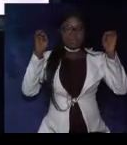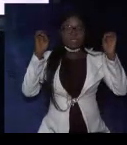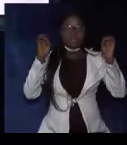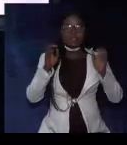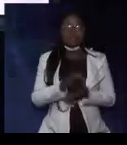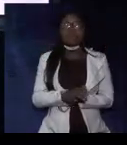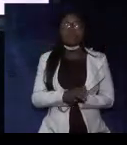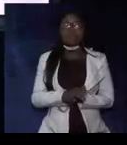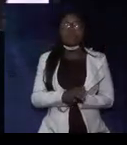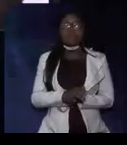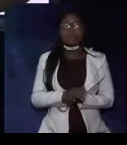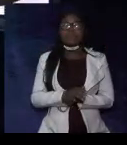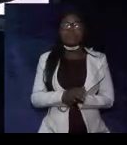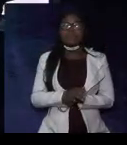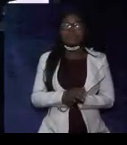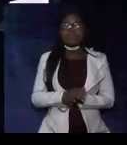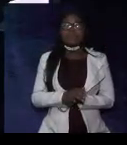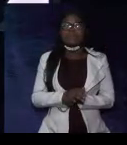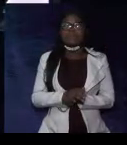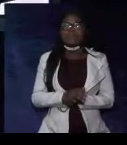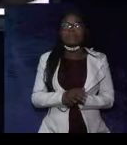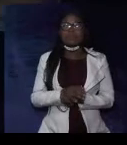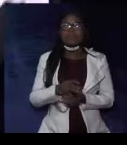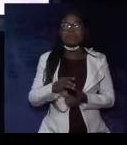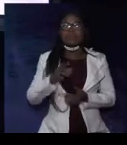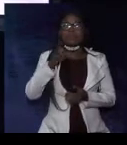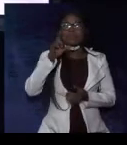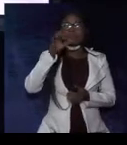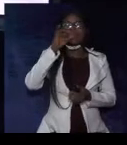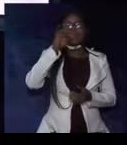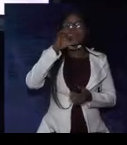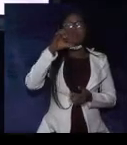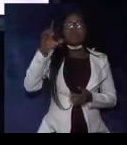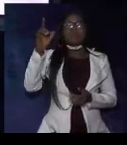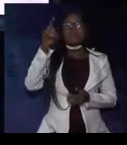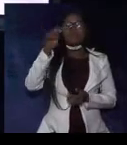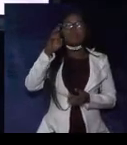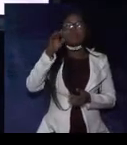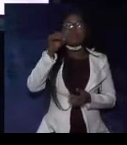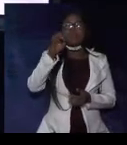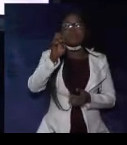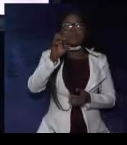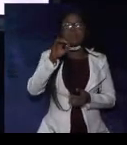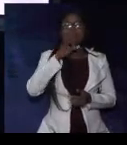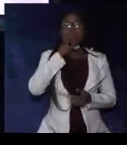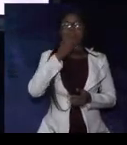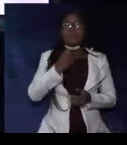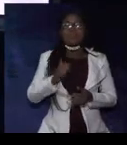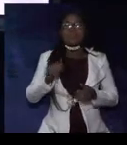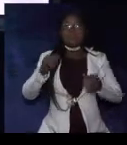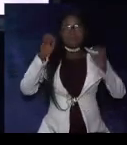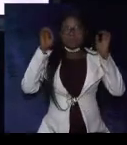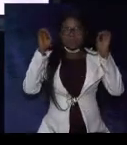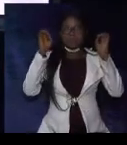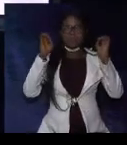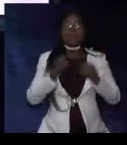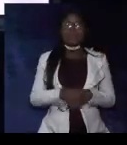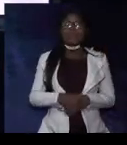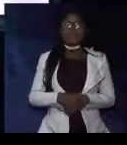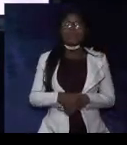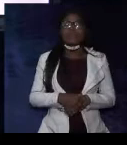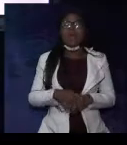that what you wrote? Then you tick it. You give it a tick. You're correct. Number